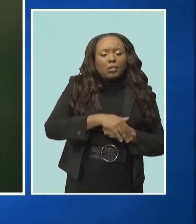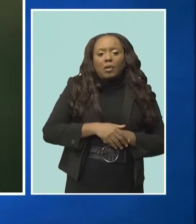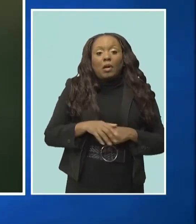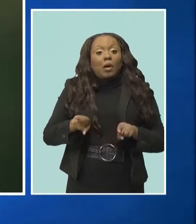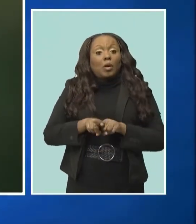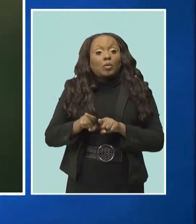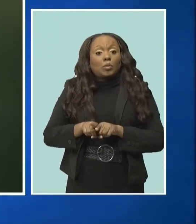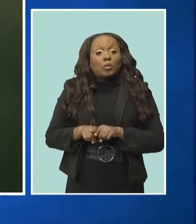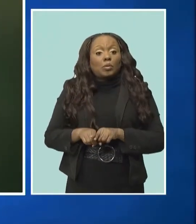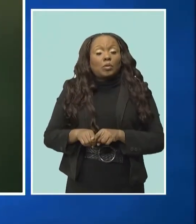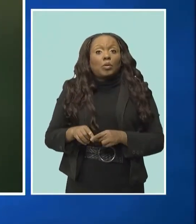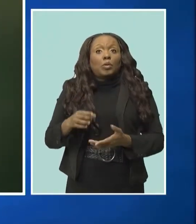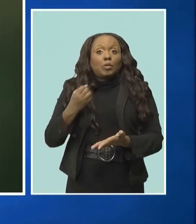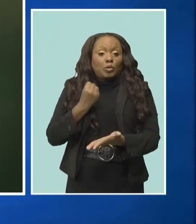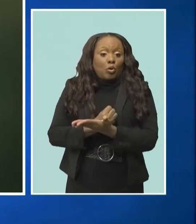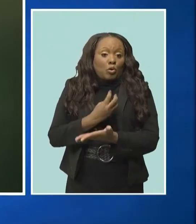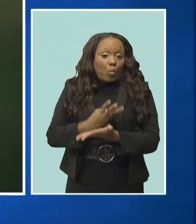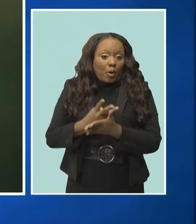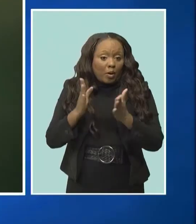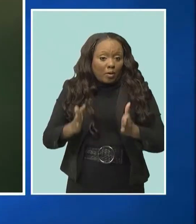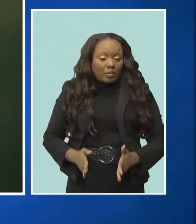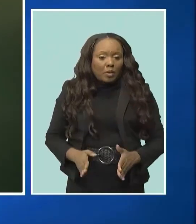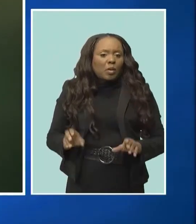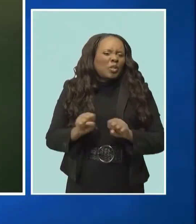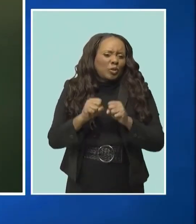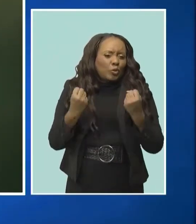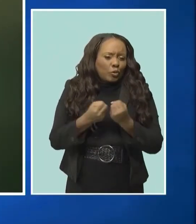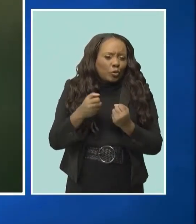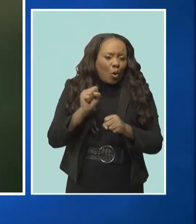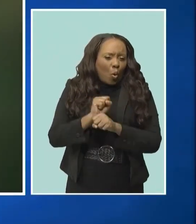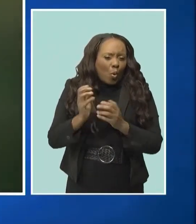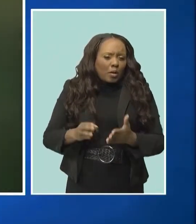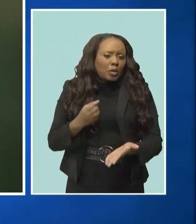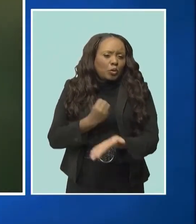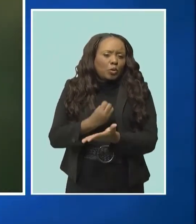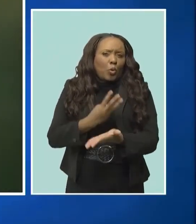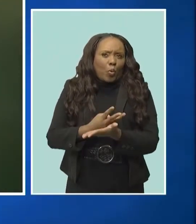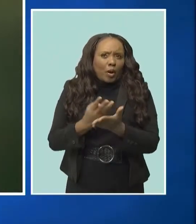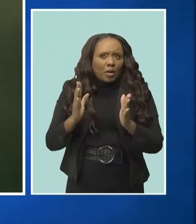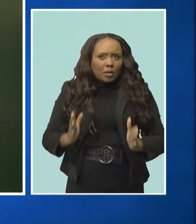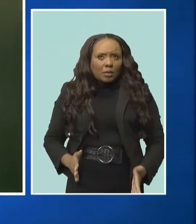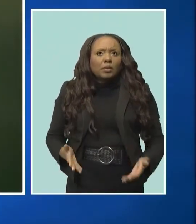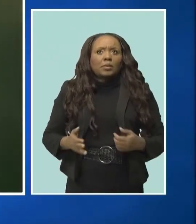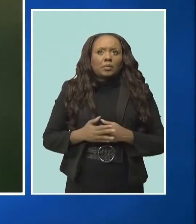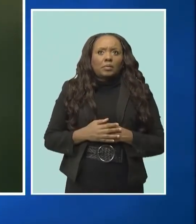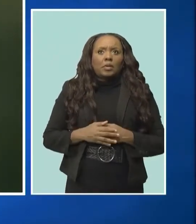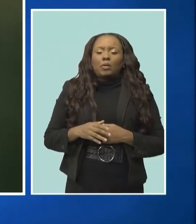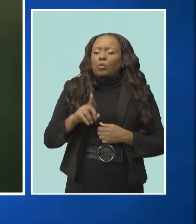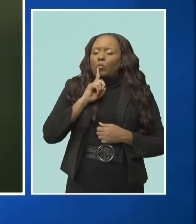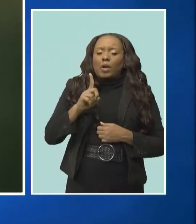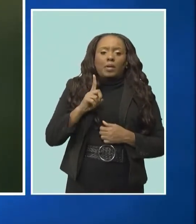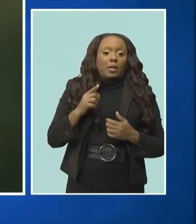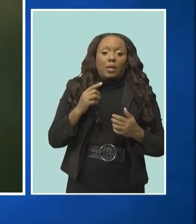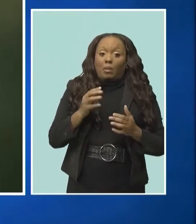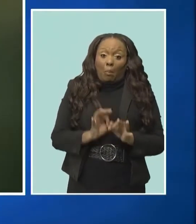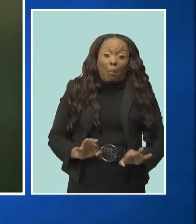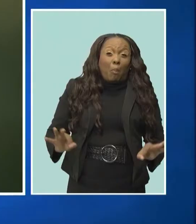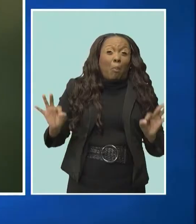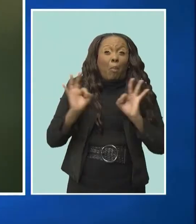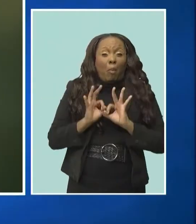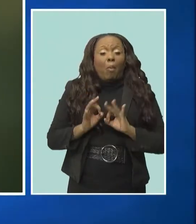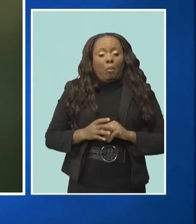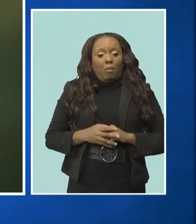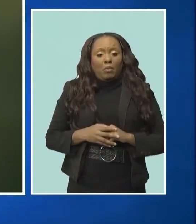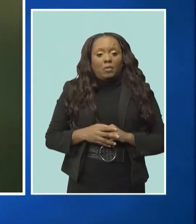are, I would say, one of that. If you have a 3-legged stool, social workers would have to be one of those legs. Dr.